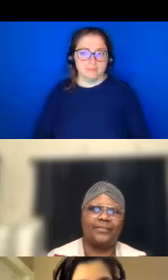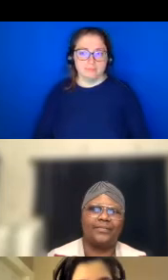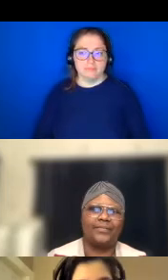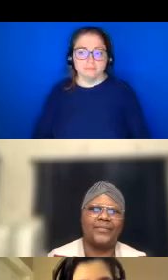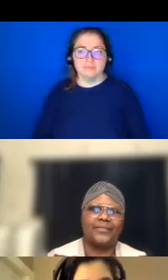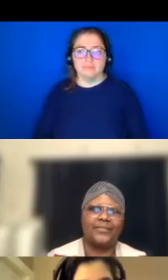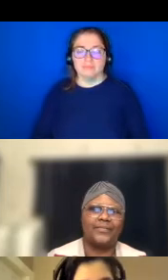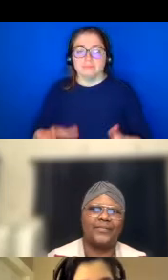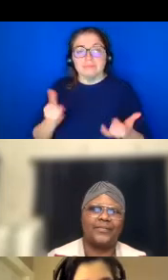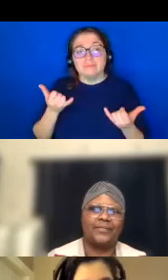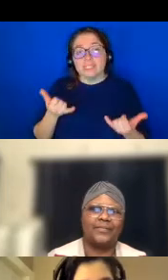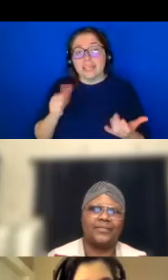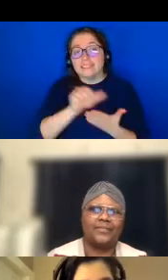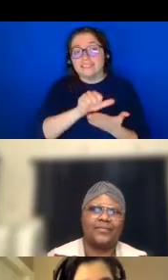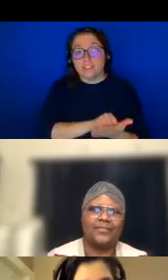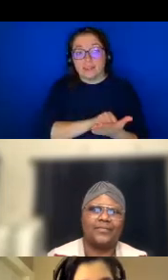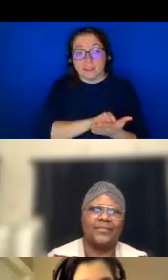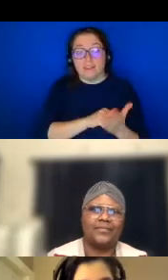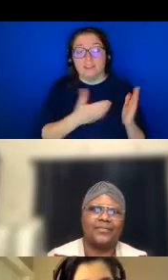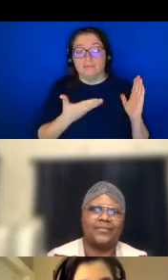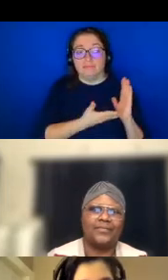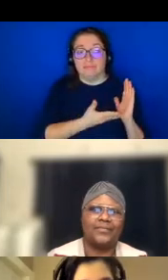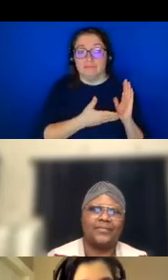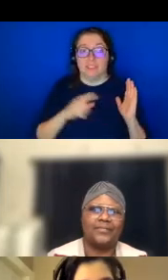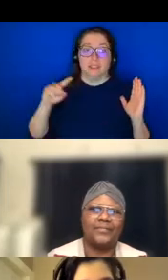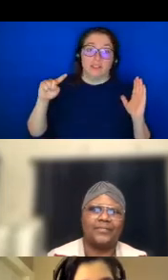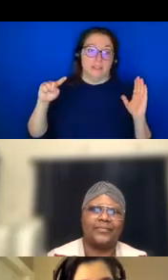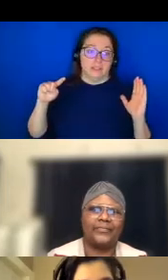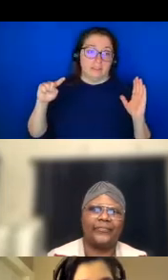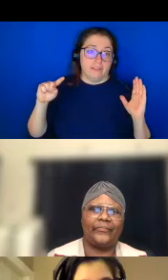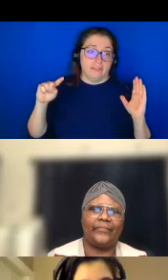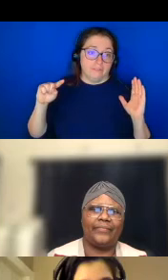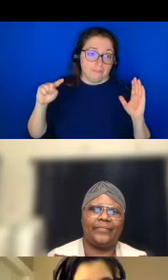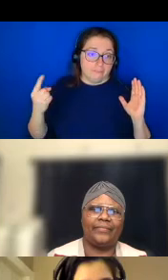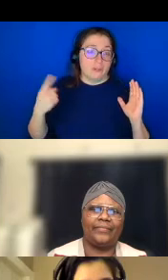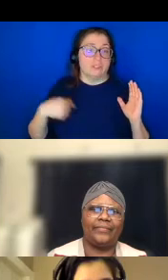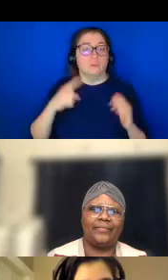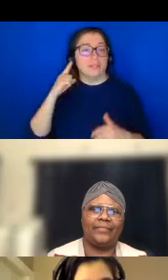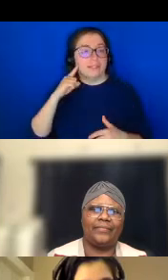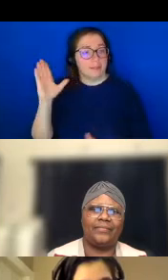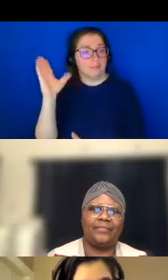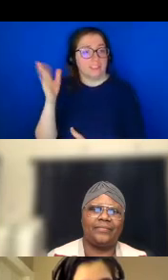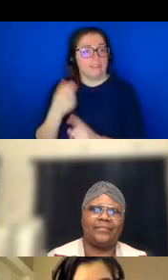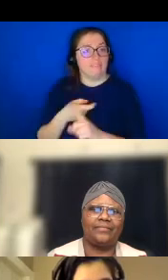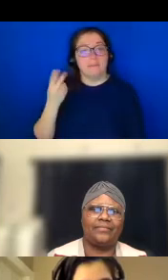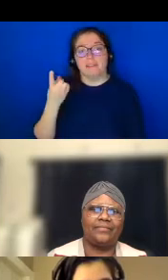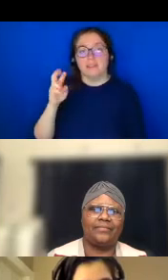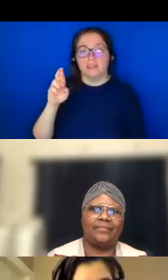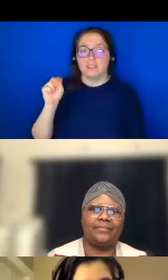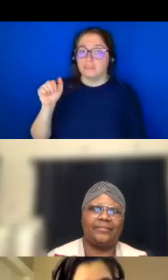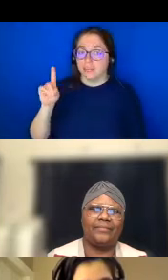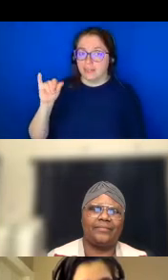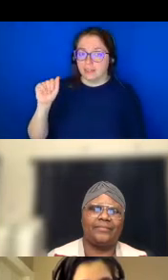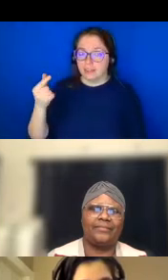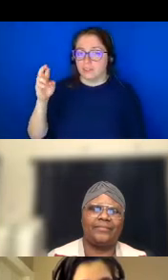But today's agenda is, first we will hear the presentation by Dr. Nadia Granger.